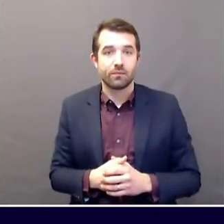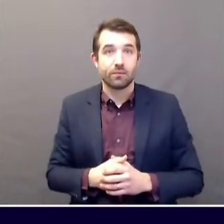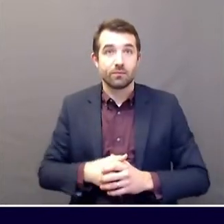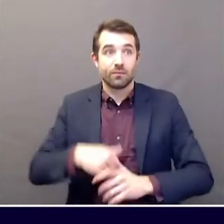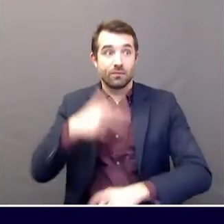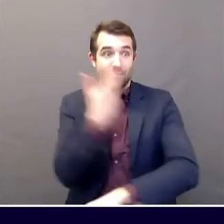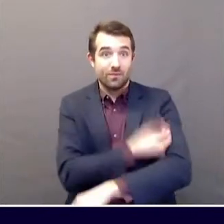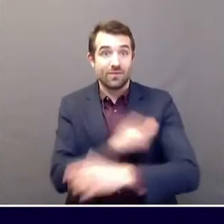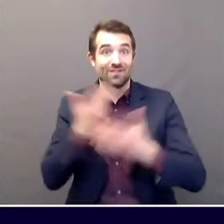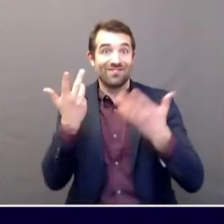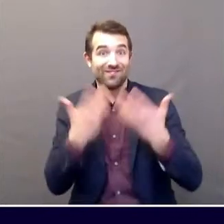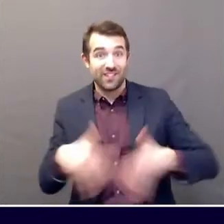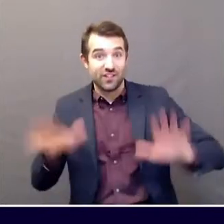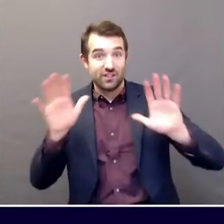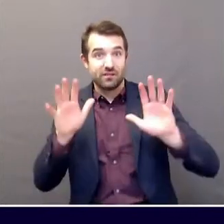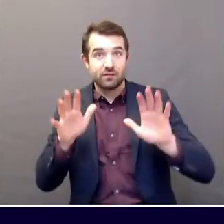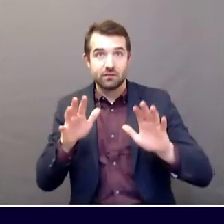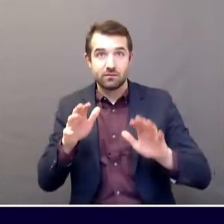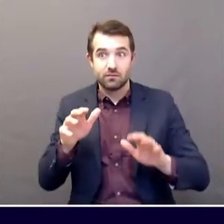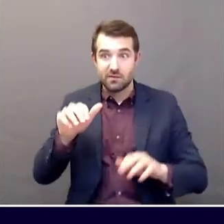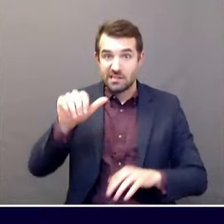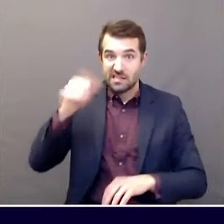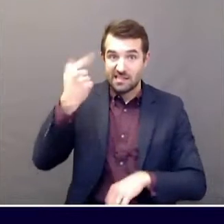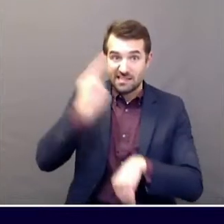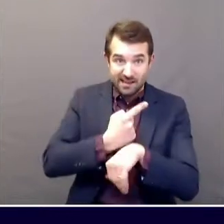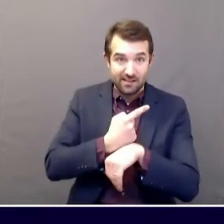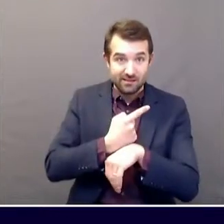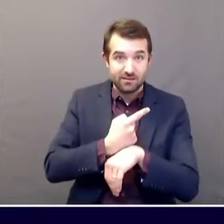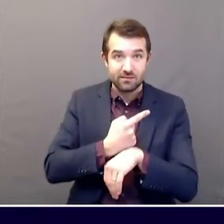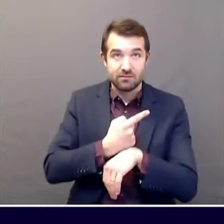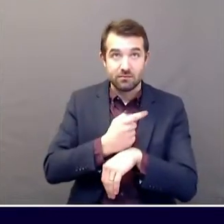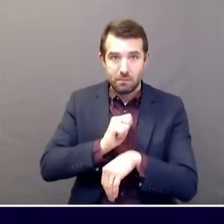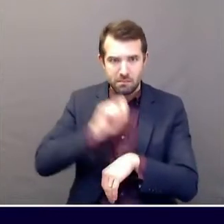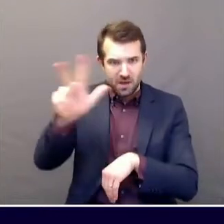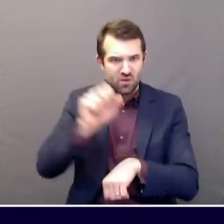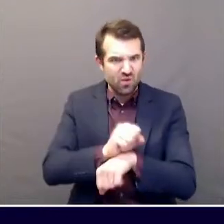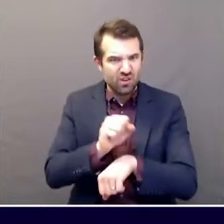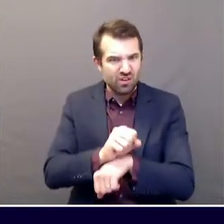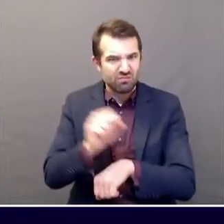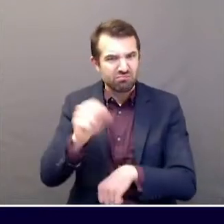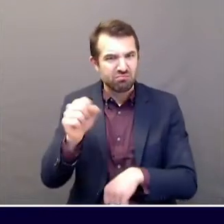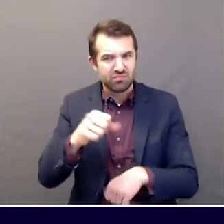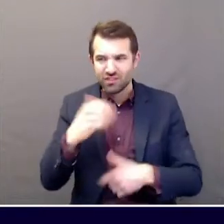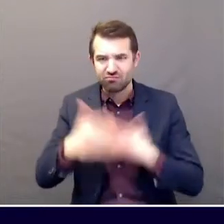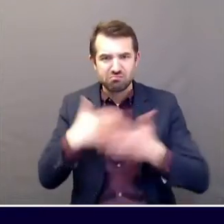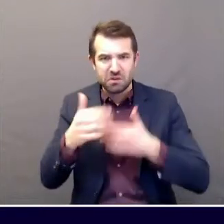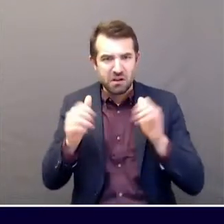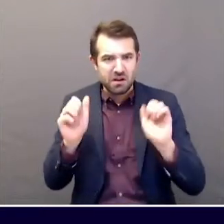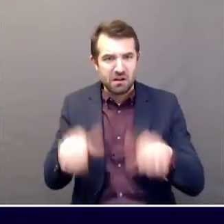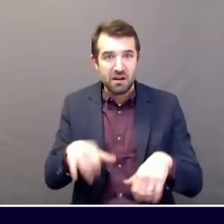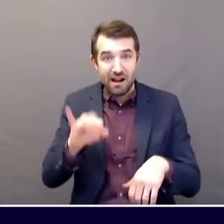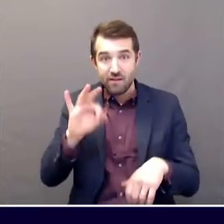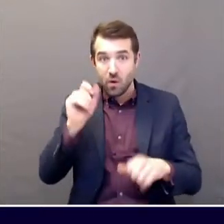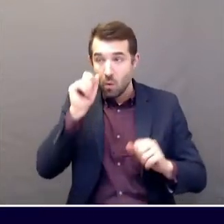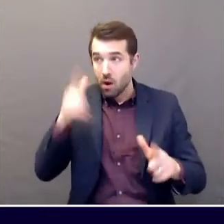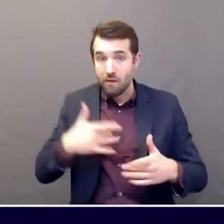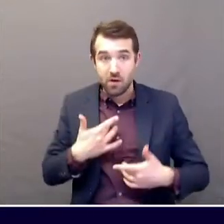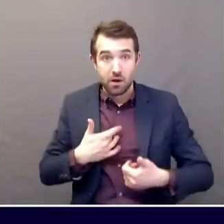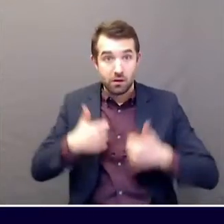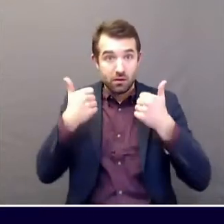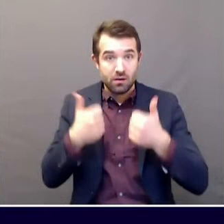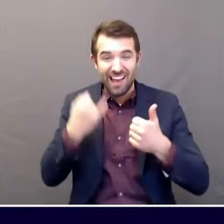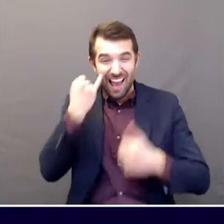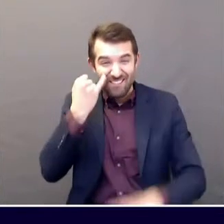day after, there's no reason to plan to take time off of work. If you wake up the next morning and you don't feel like you can go in because you've got a